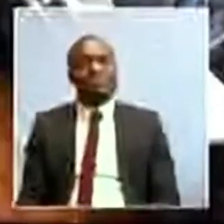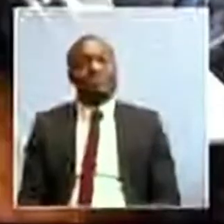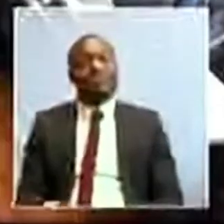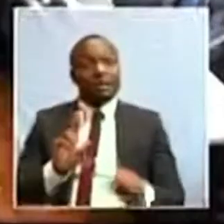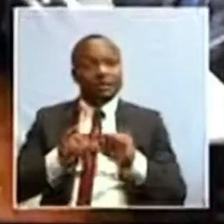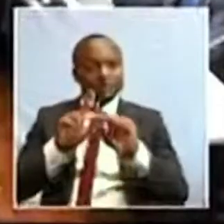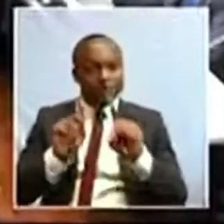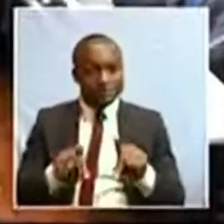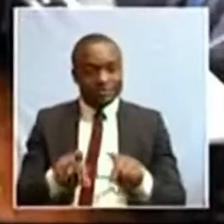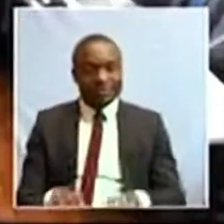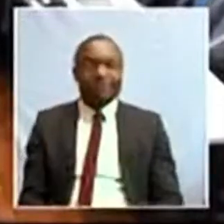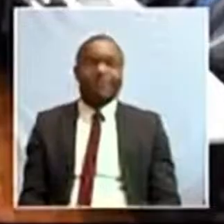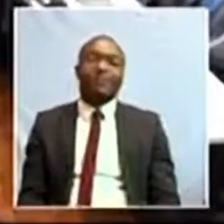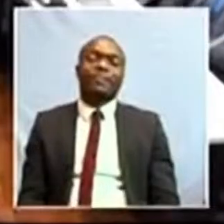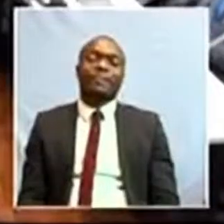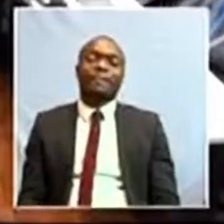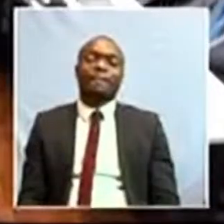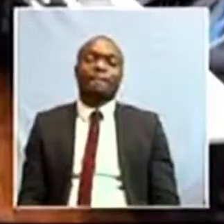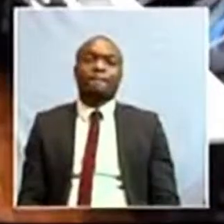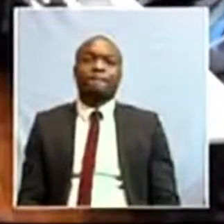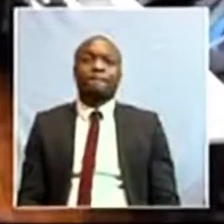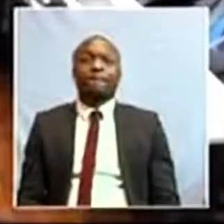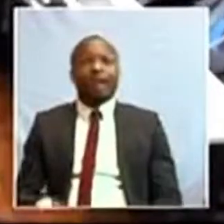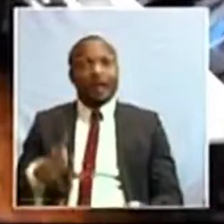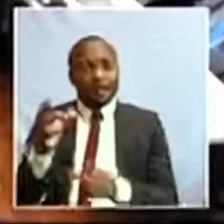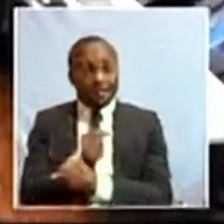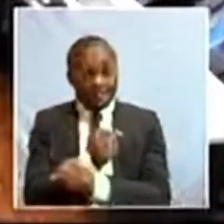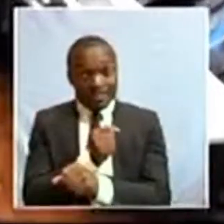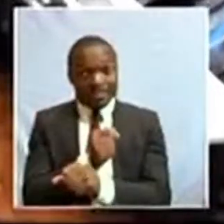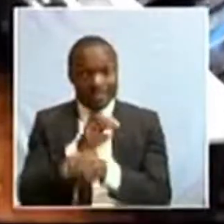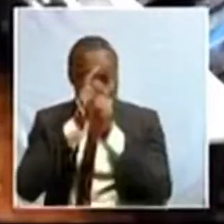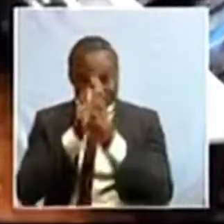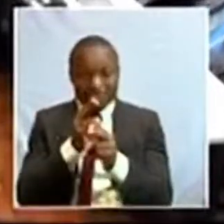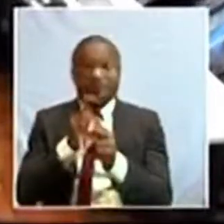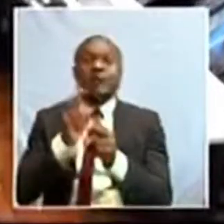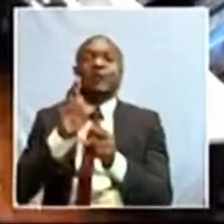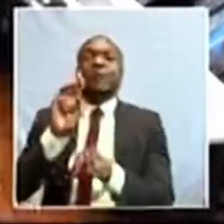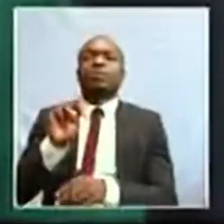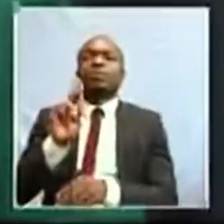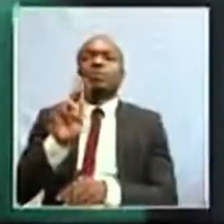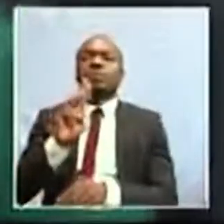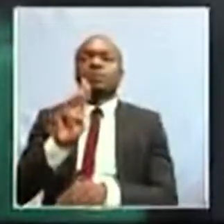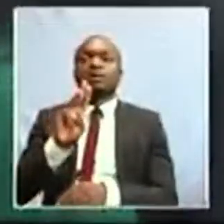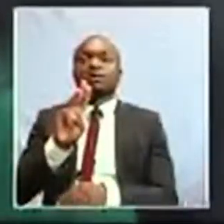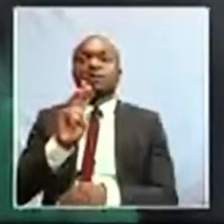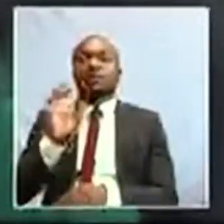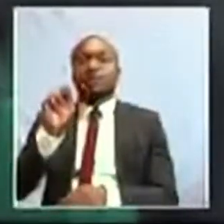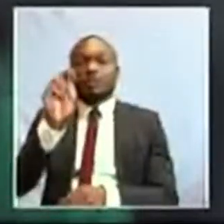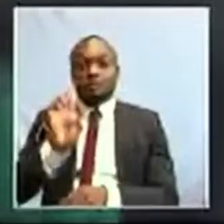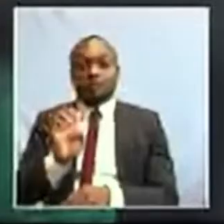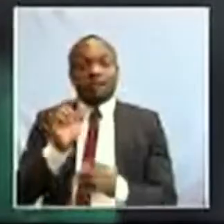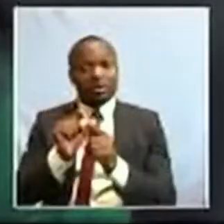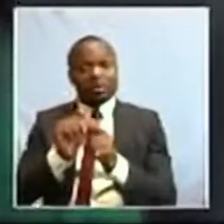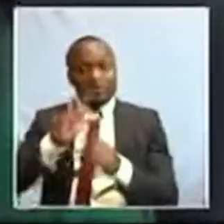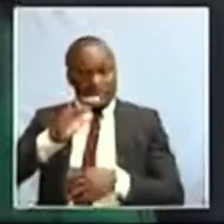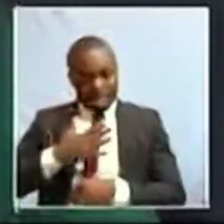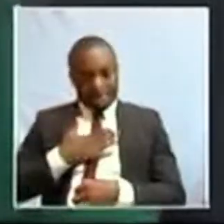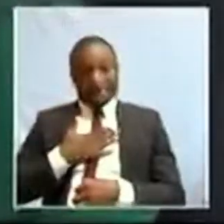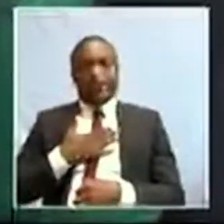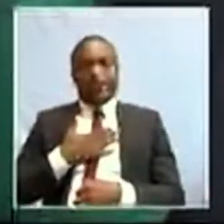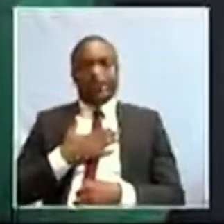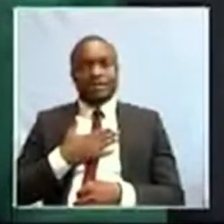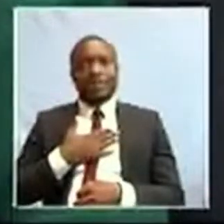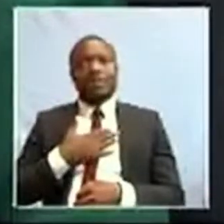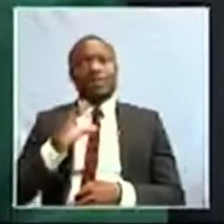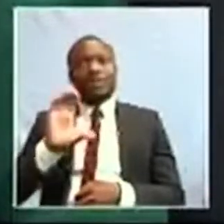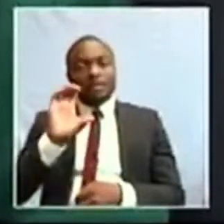Chair, I take Honorable Mwene's words as my own. Council Secretary, even just from your director, when you say